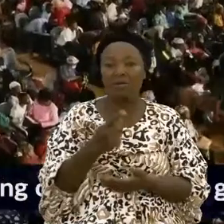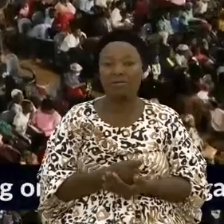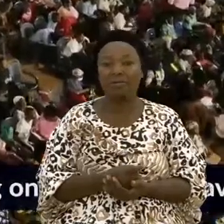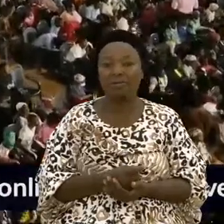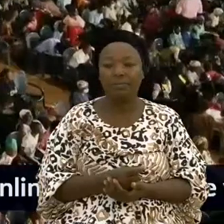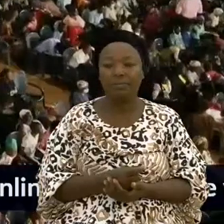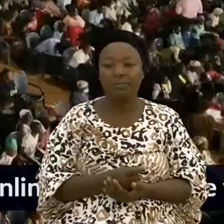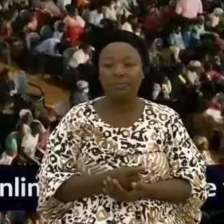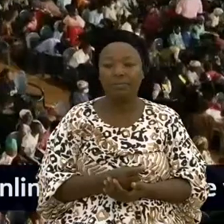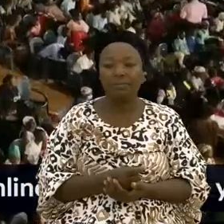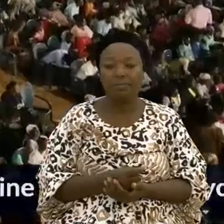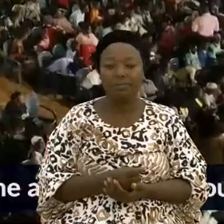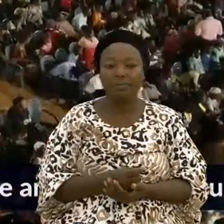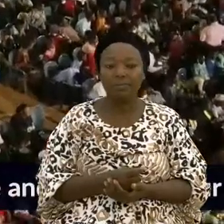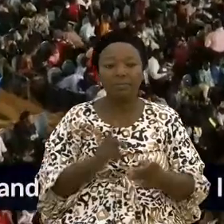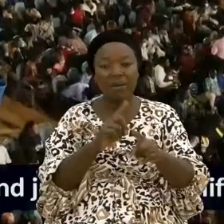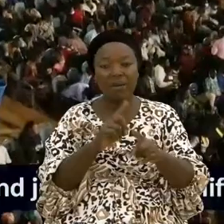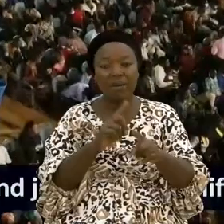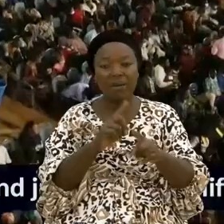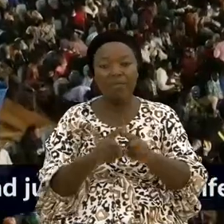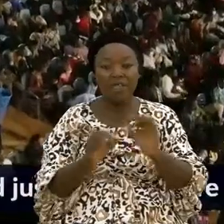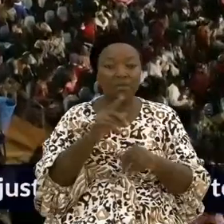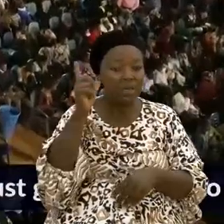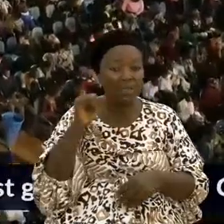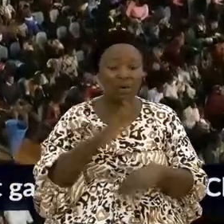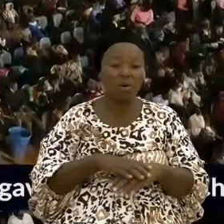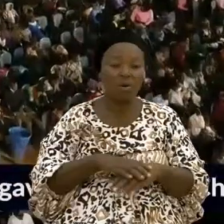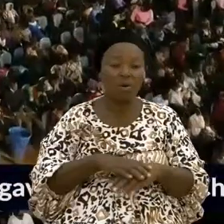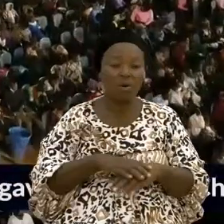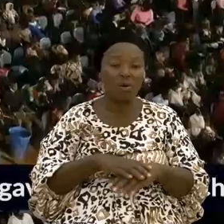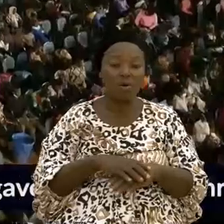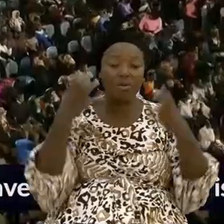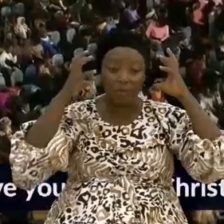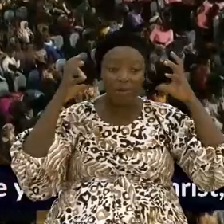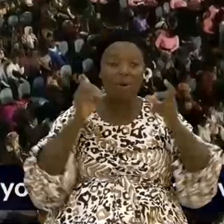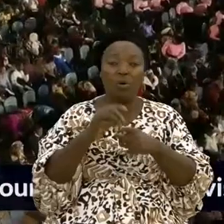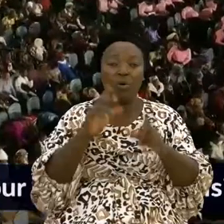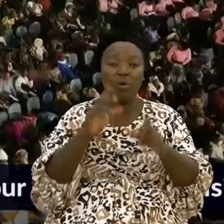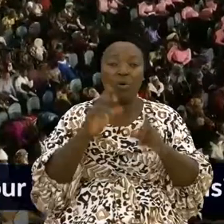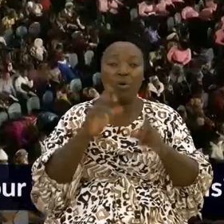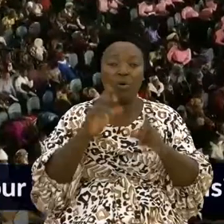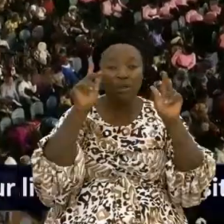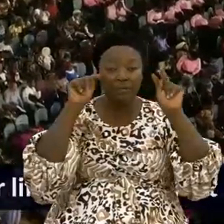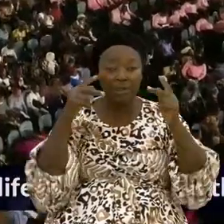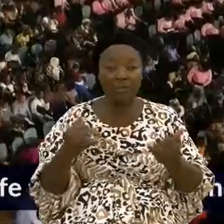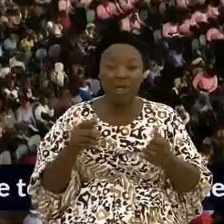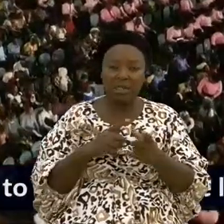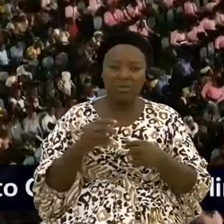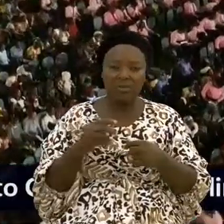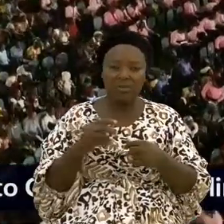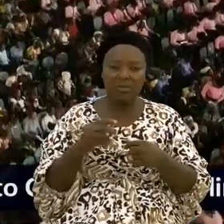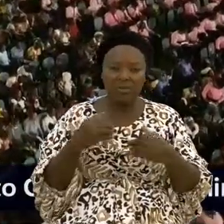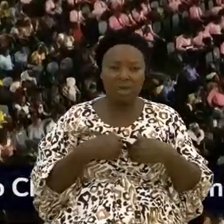But if you are listening on radio or television, and you also have given your life